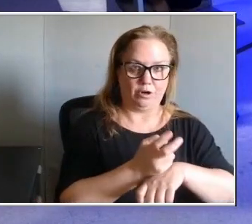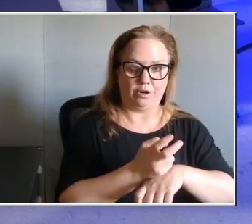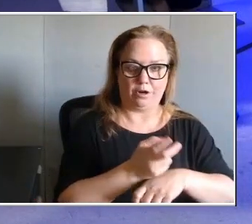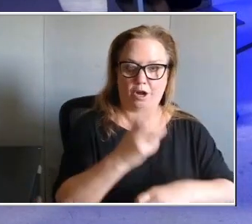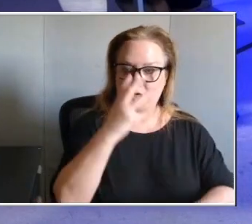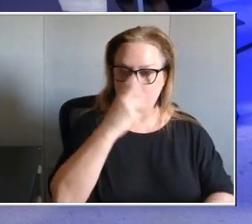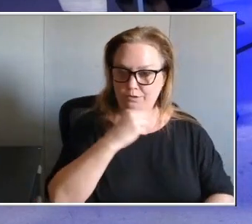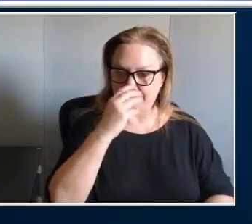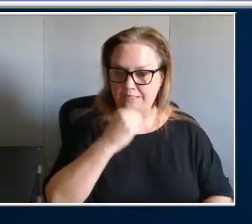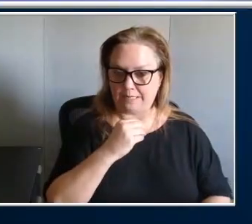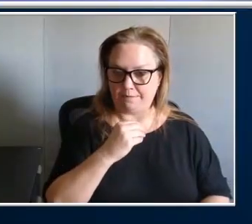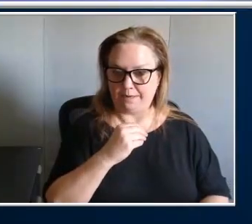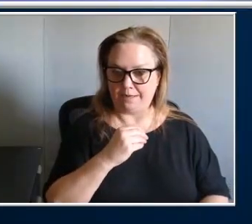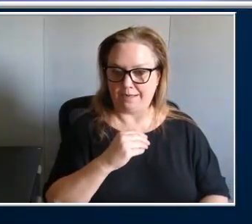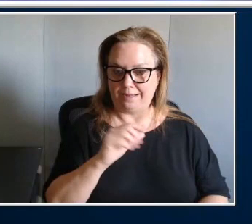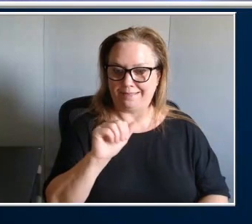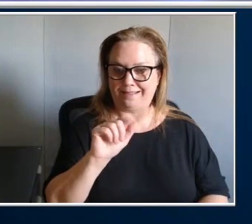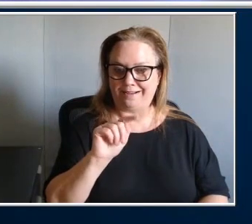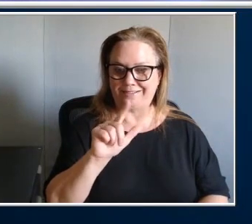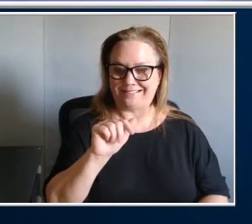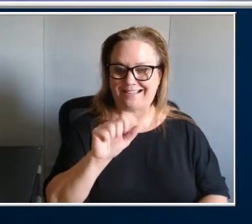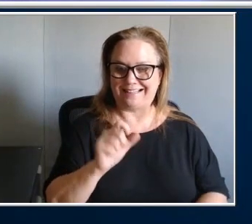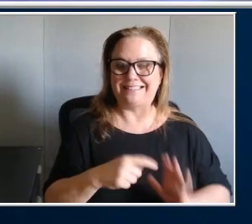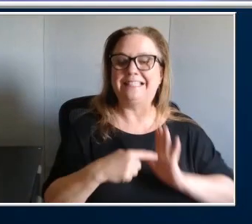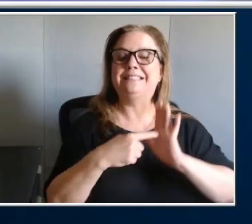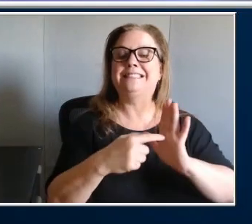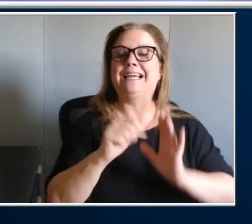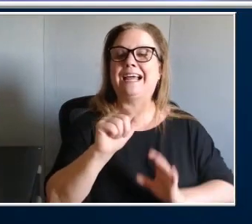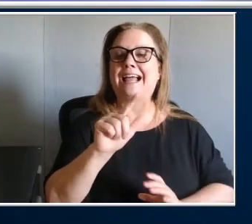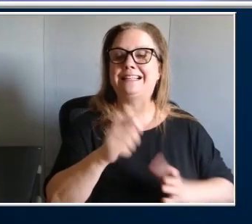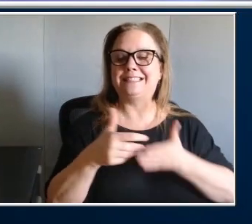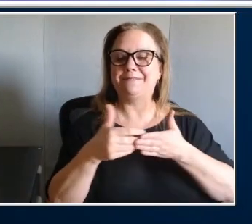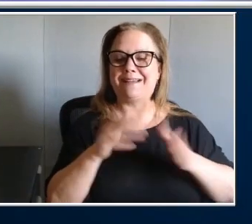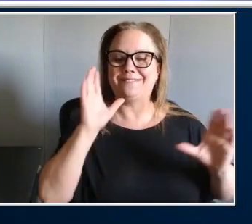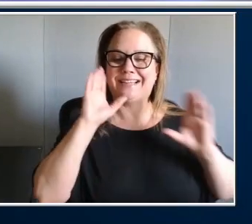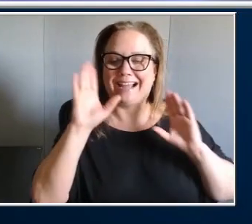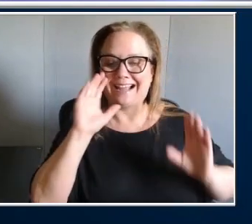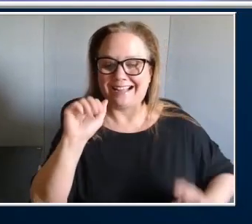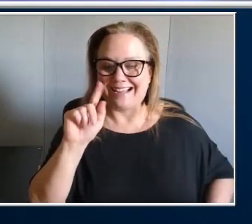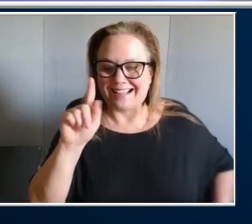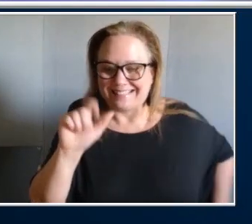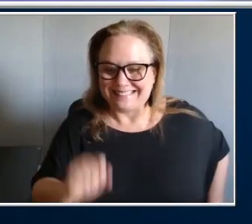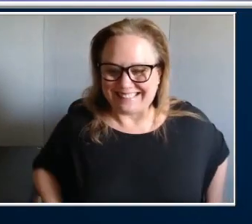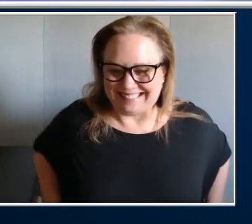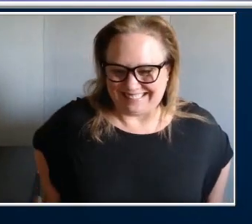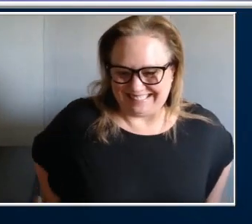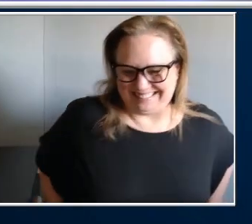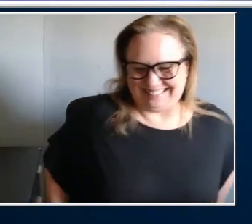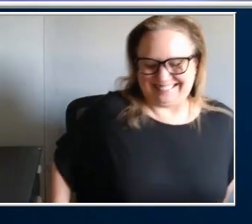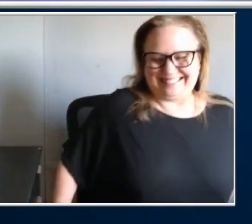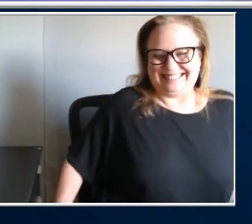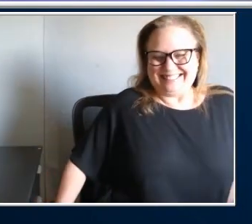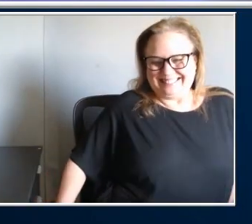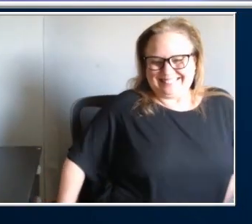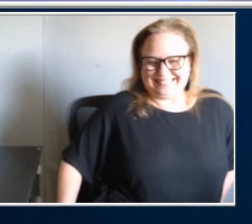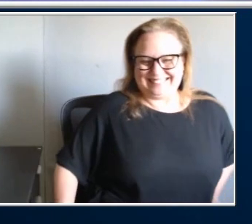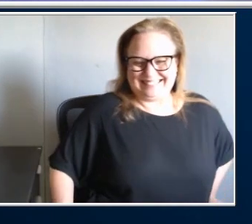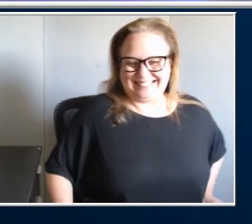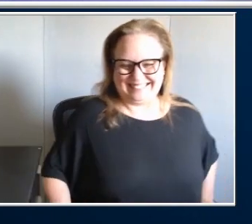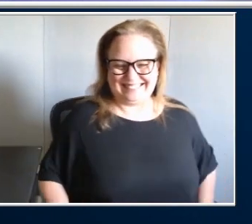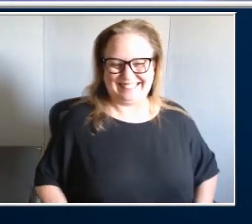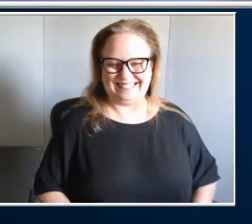at night right now? Hey, there's Atlas. Show us Atlas. Hi, Atlas. Awesome.